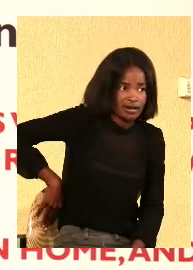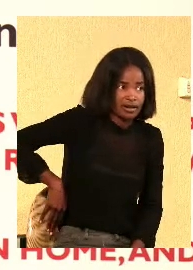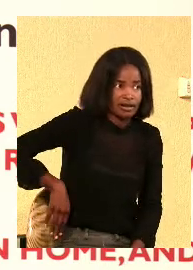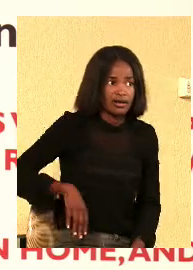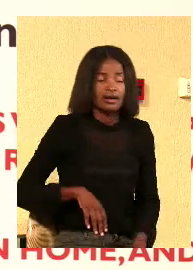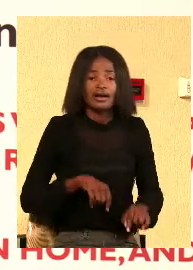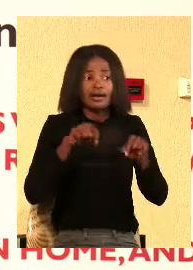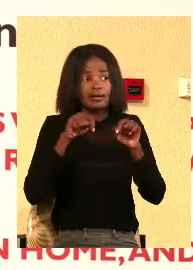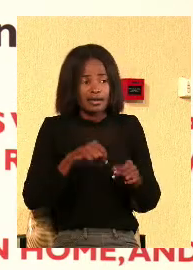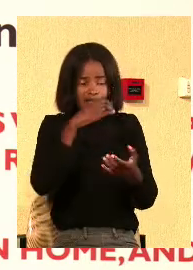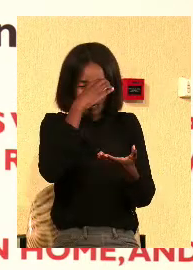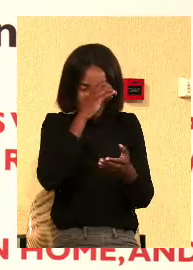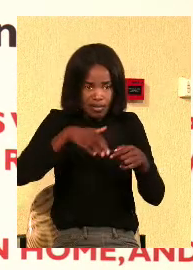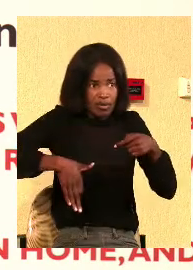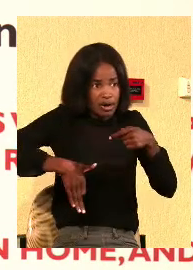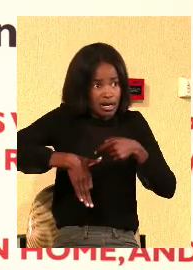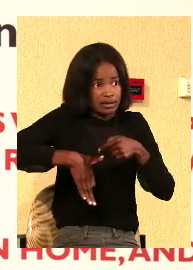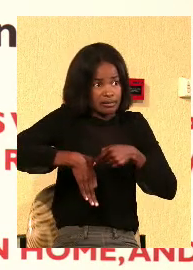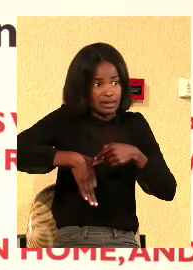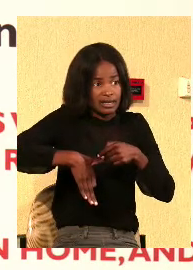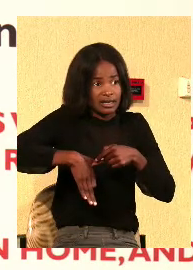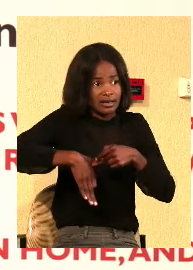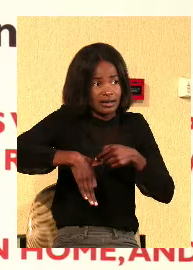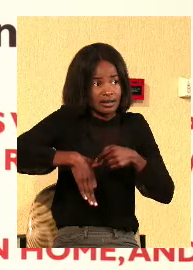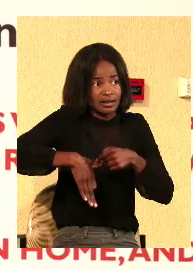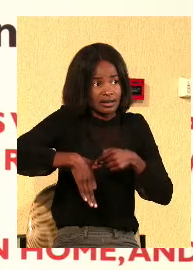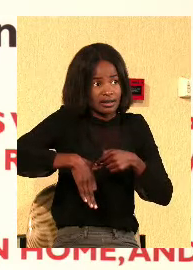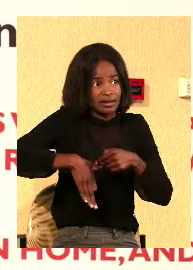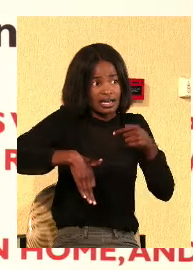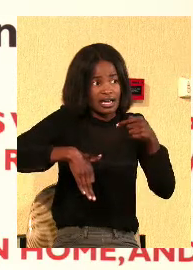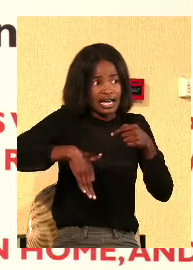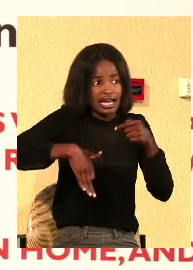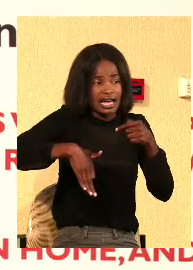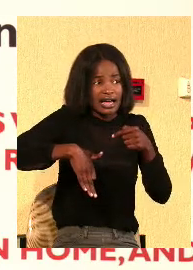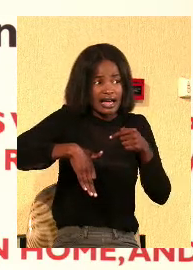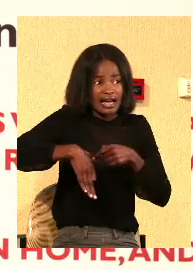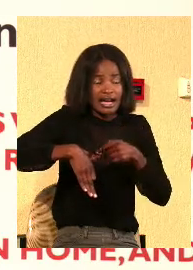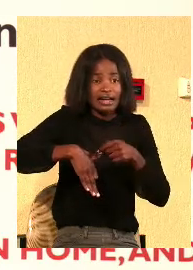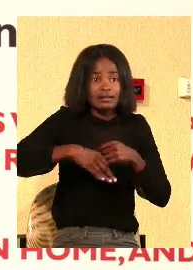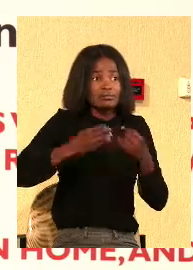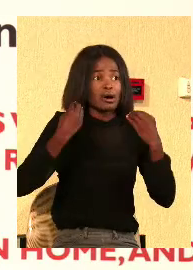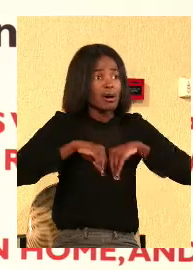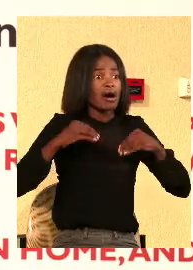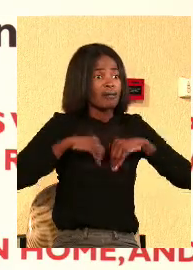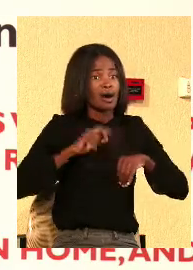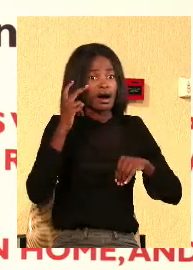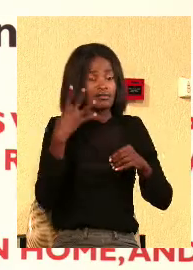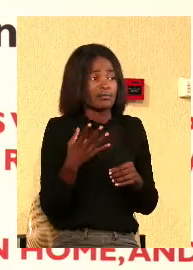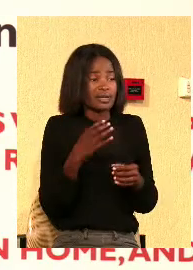to make the lab in Katima functional, Katima is already overrun by a number of patients. We hope